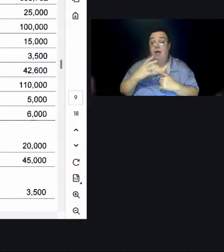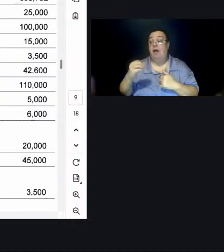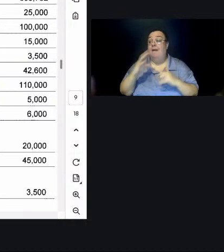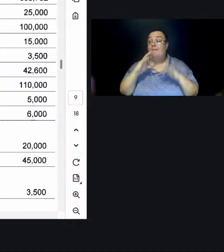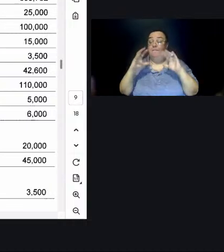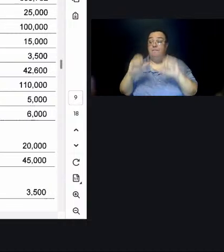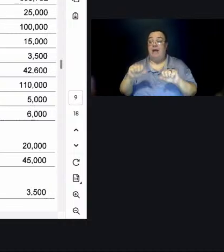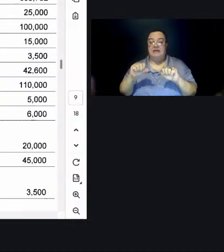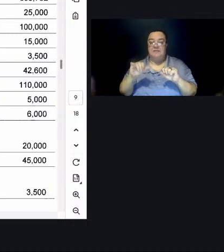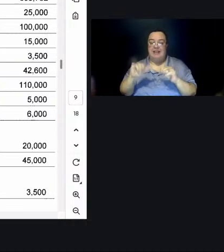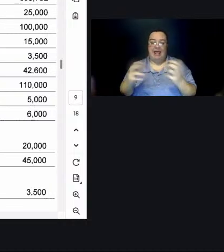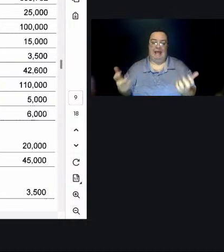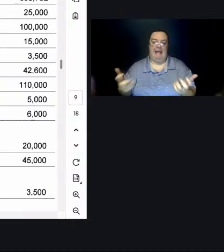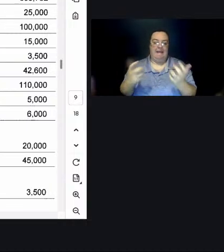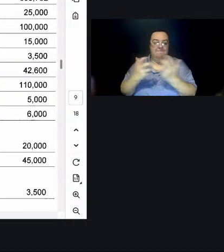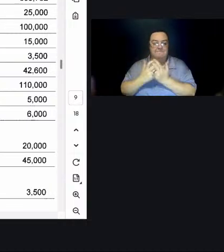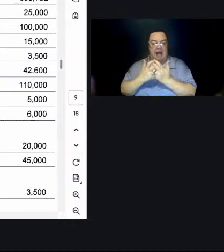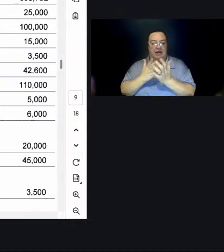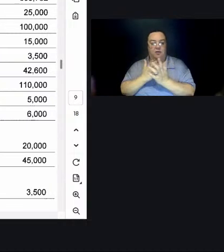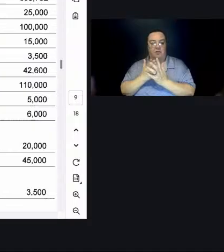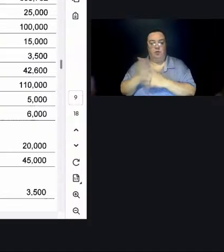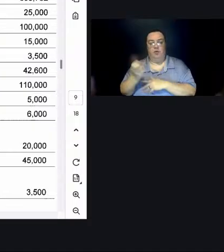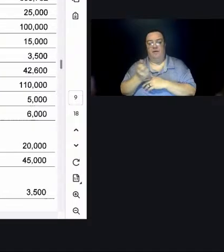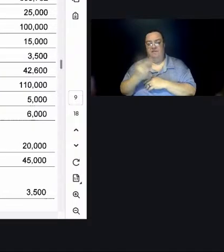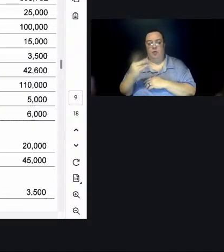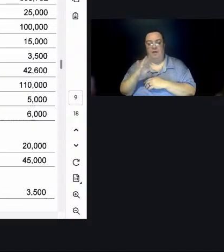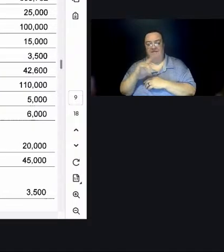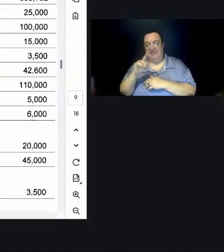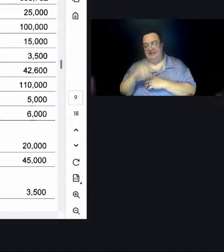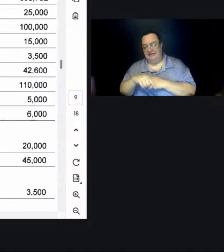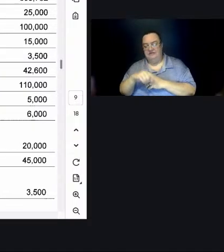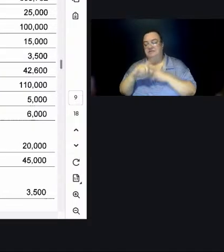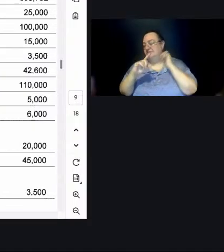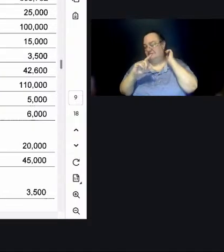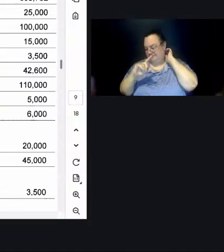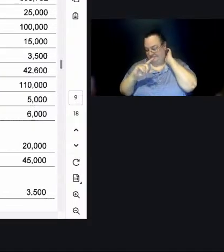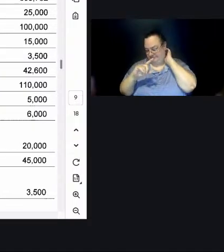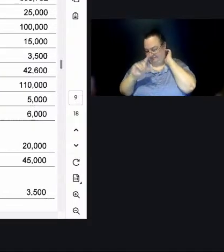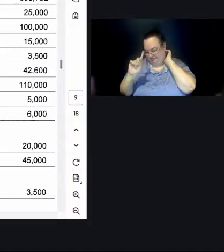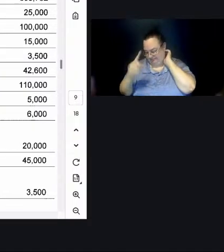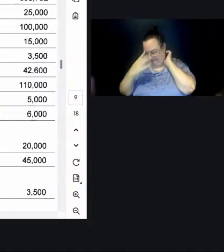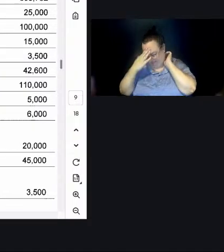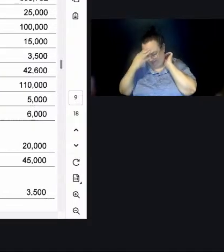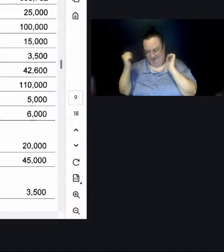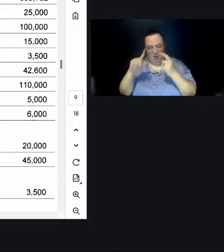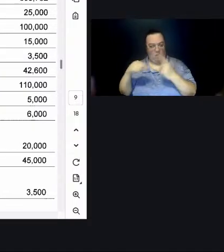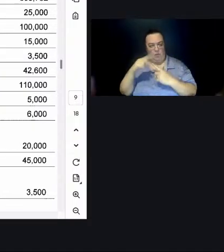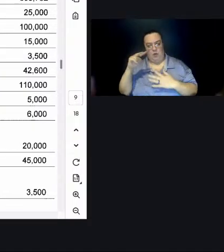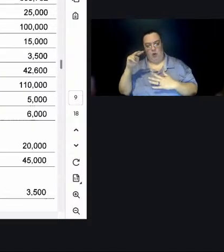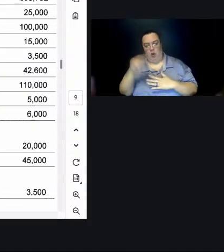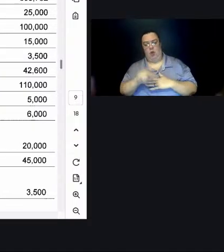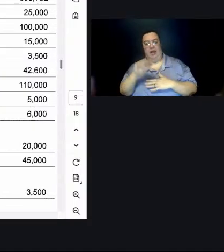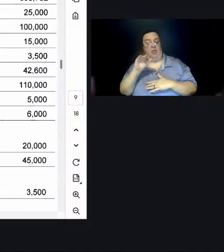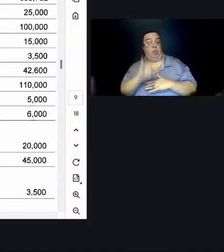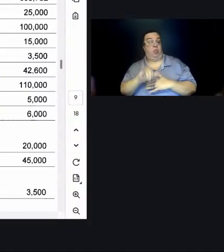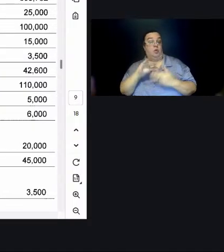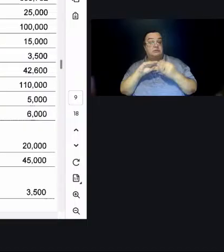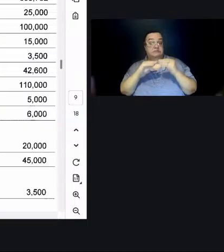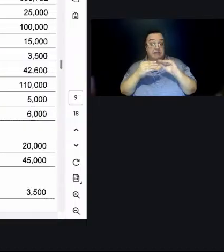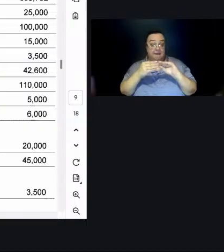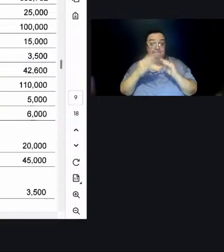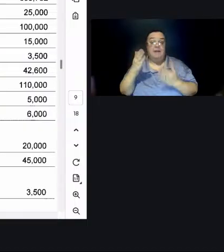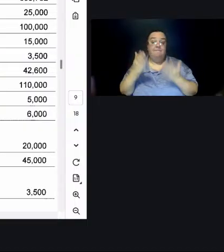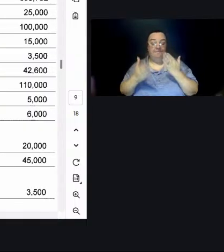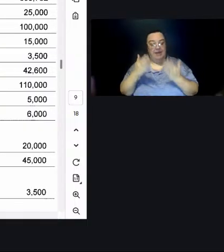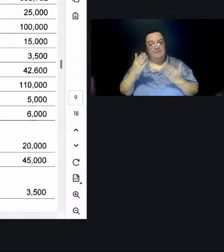combining across a few of these. So just because when we look at those numbers, there may be some room